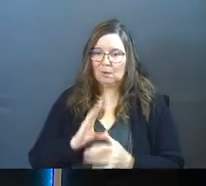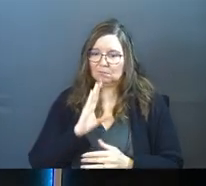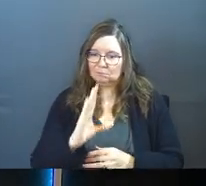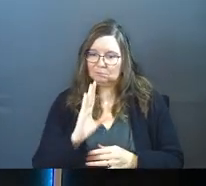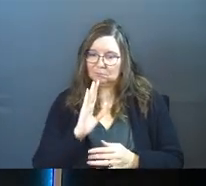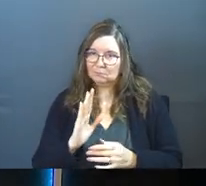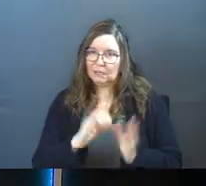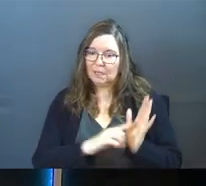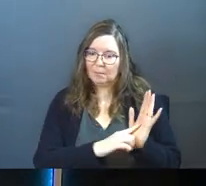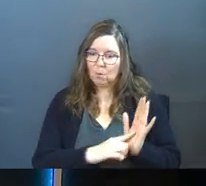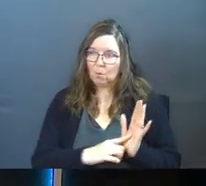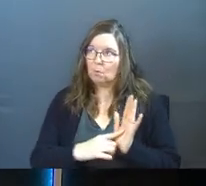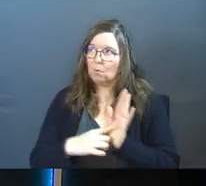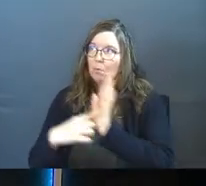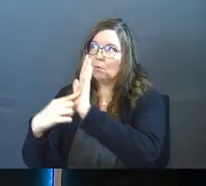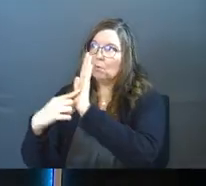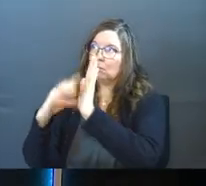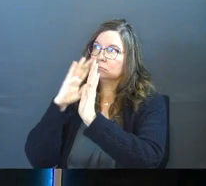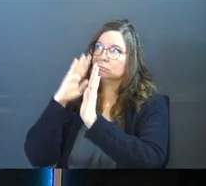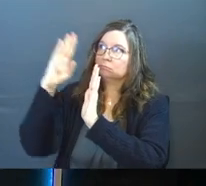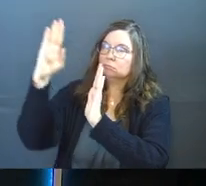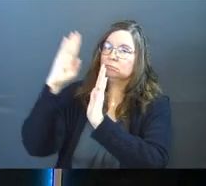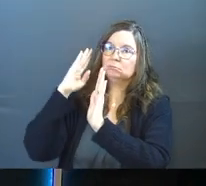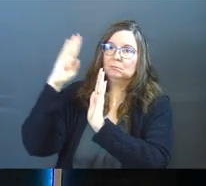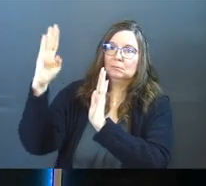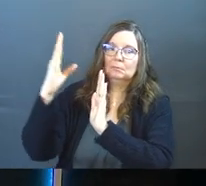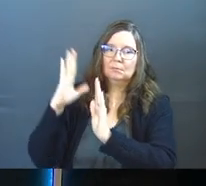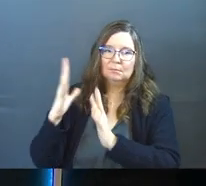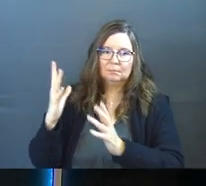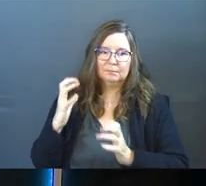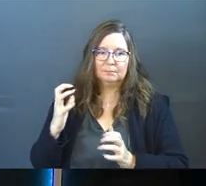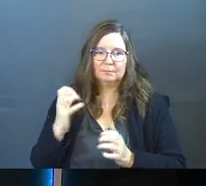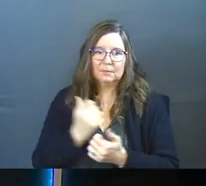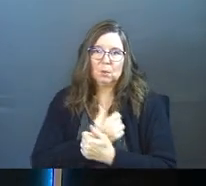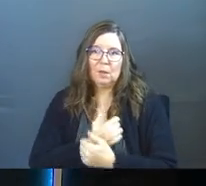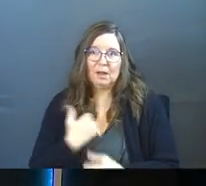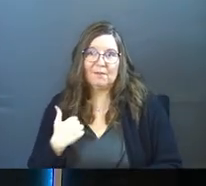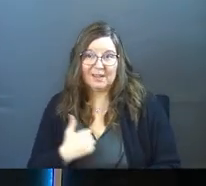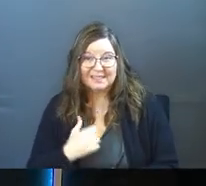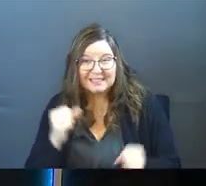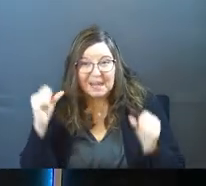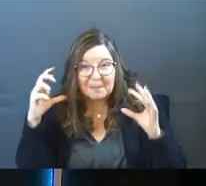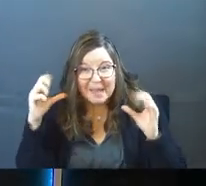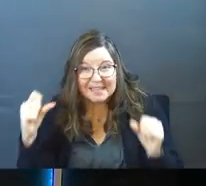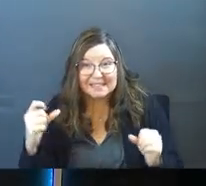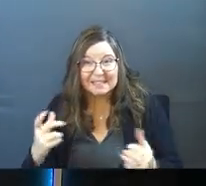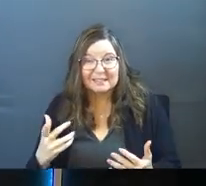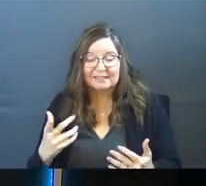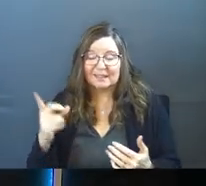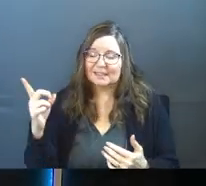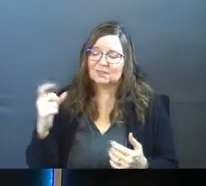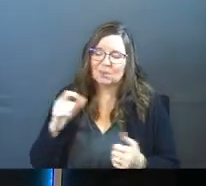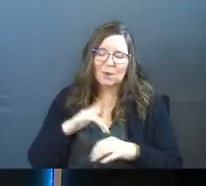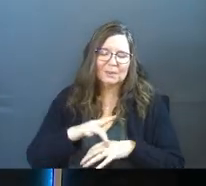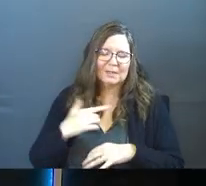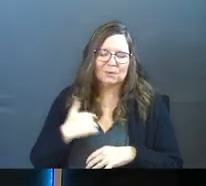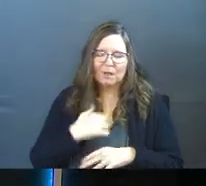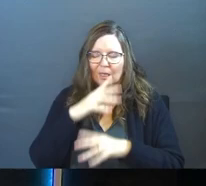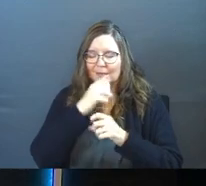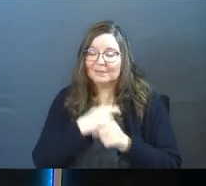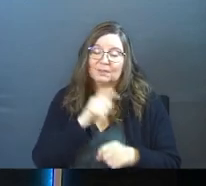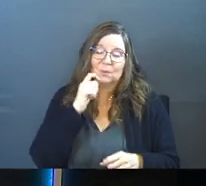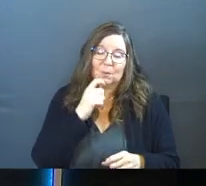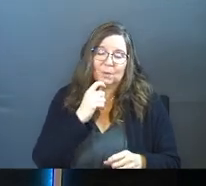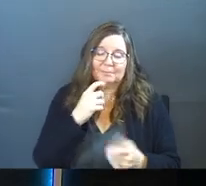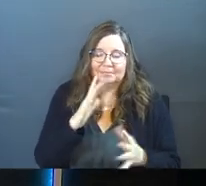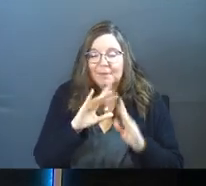signs pointing us to one of the vertical ways that God wants to love us. Isn't that amazing? Like, he's so obsessed with us. I think it's kind of